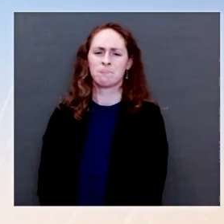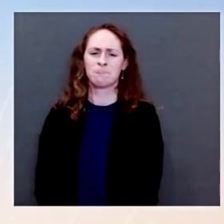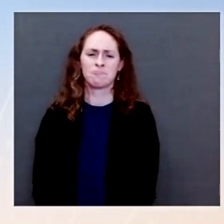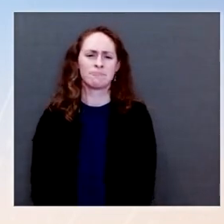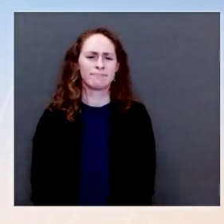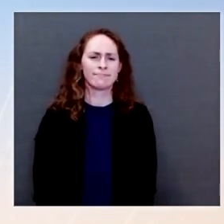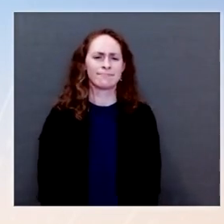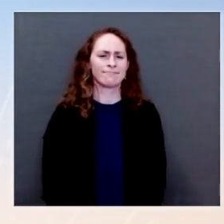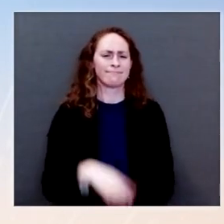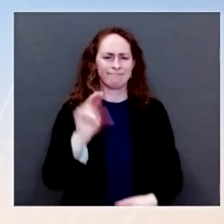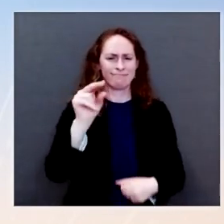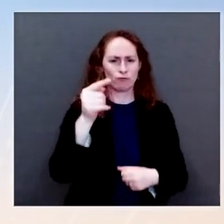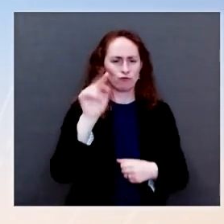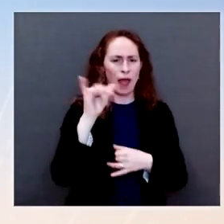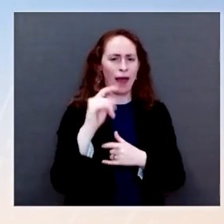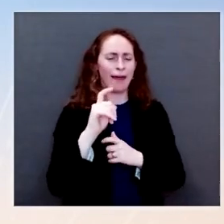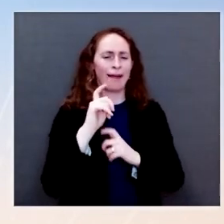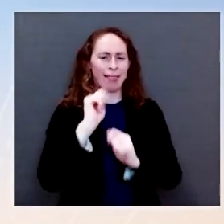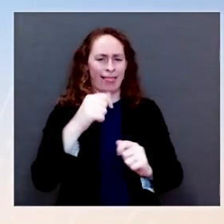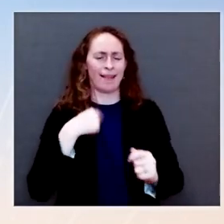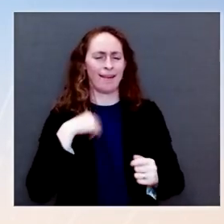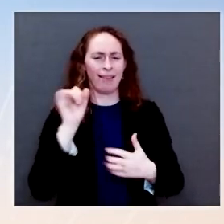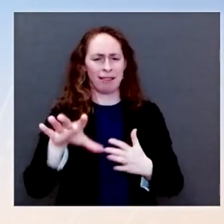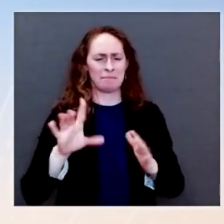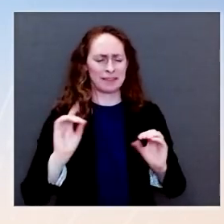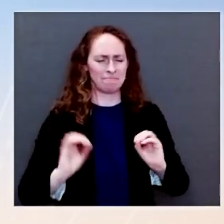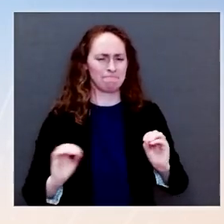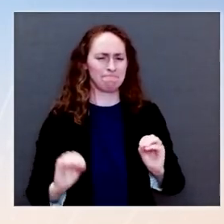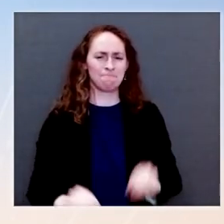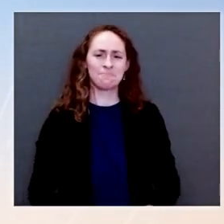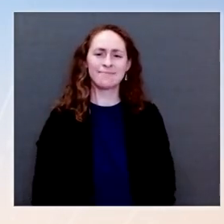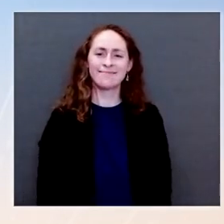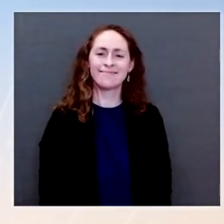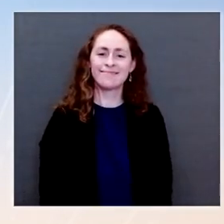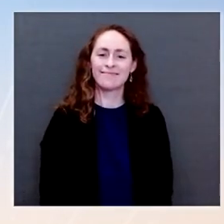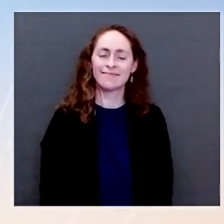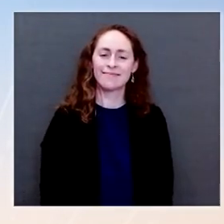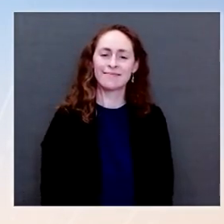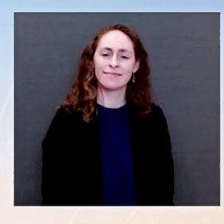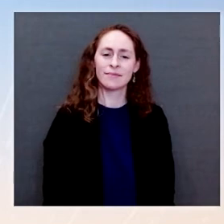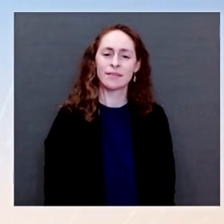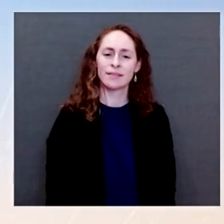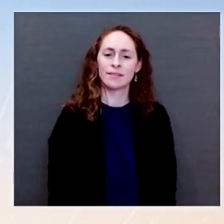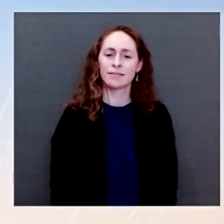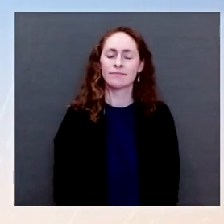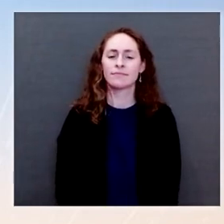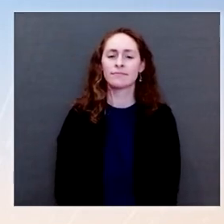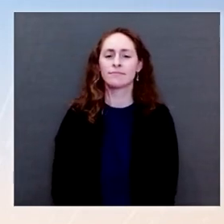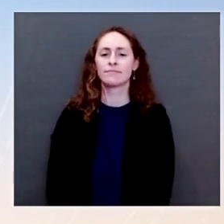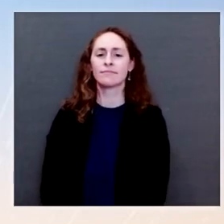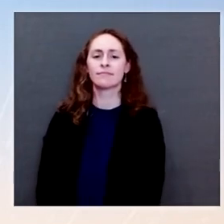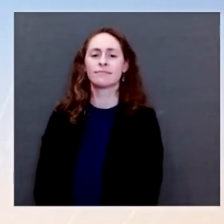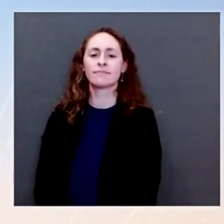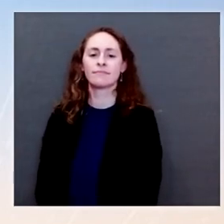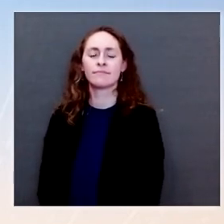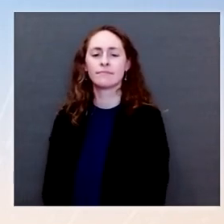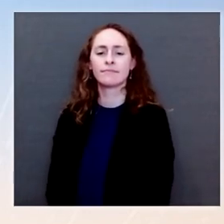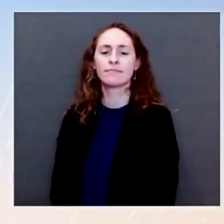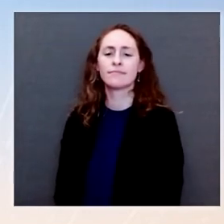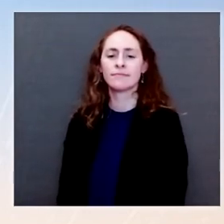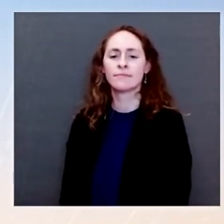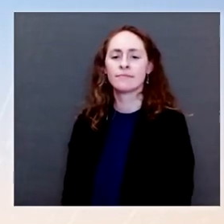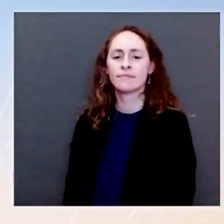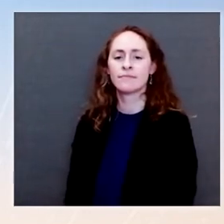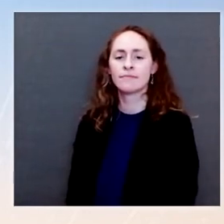program. Immigrant rights advocates say that the idea that the United States government is going to be able to facilitate lawyers for migrants who want